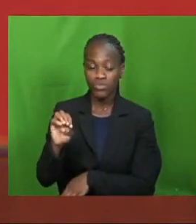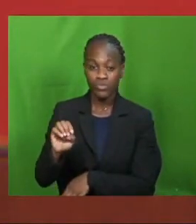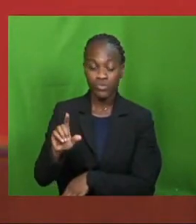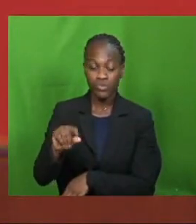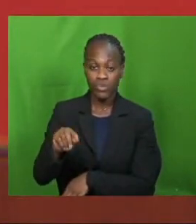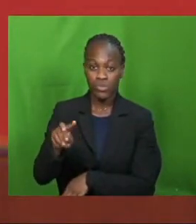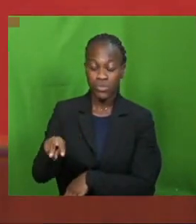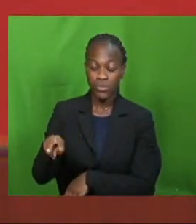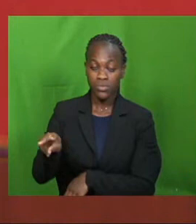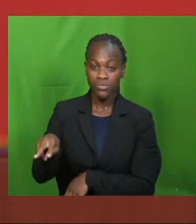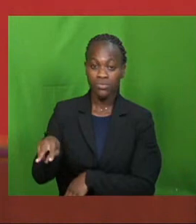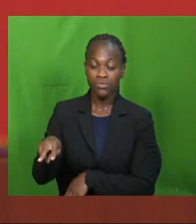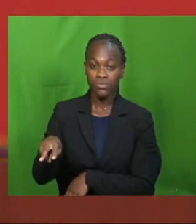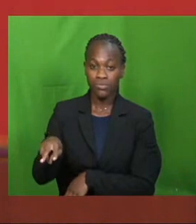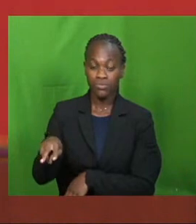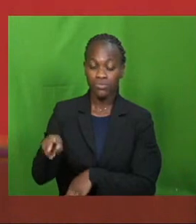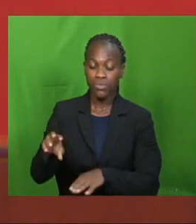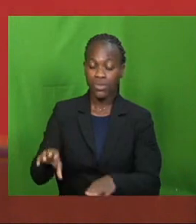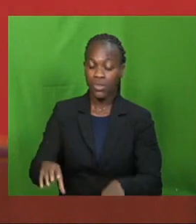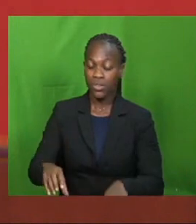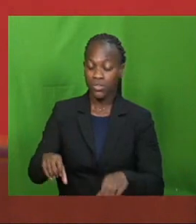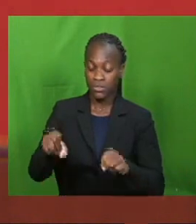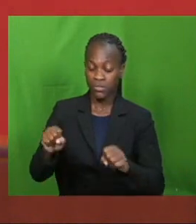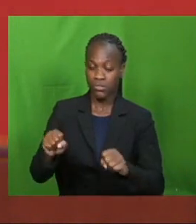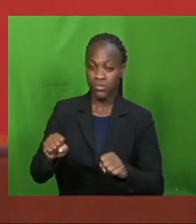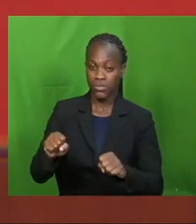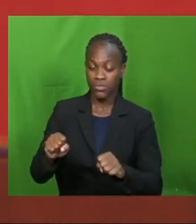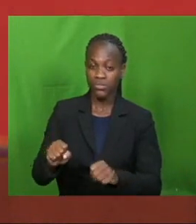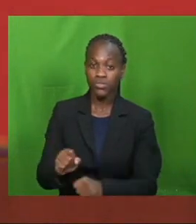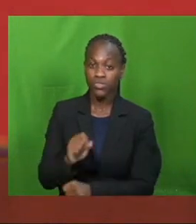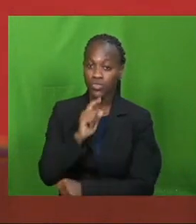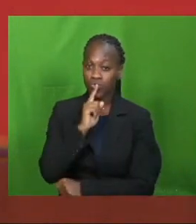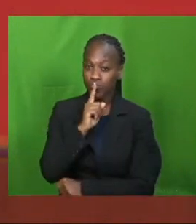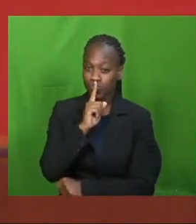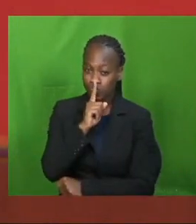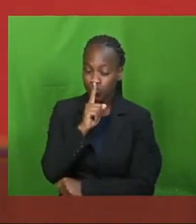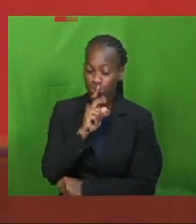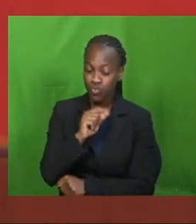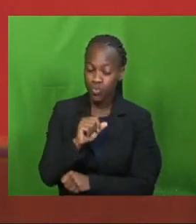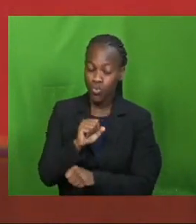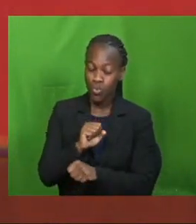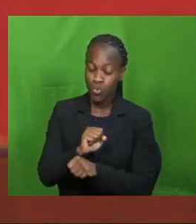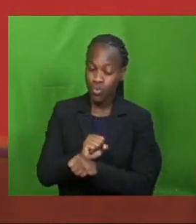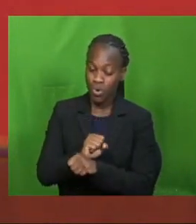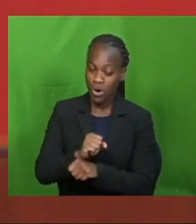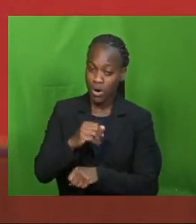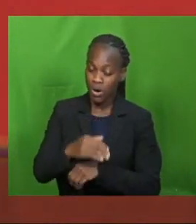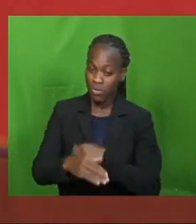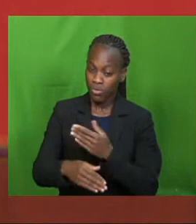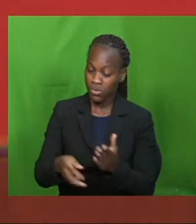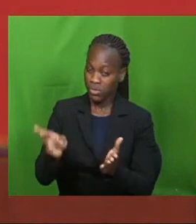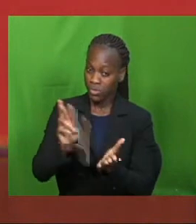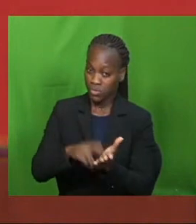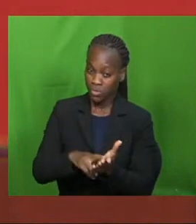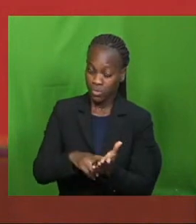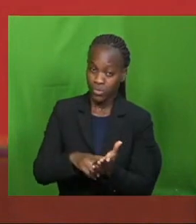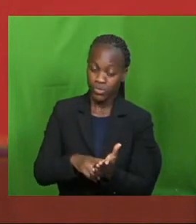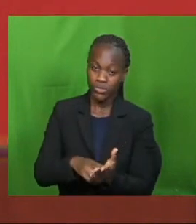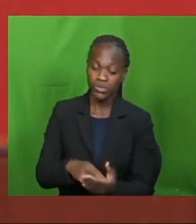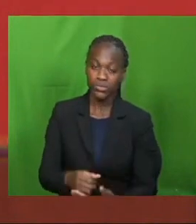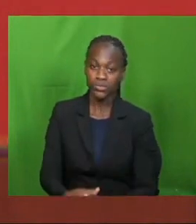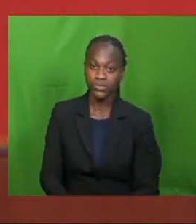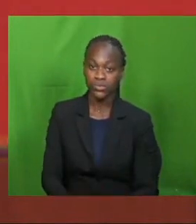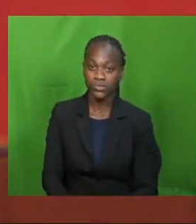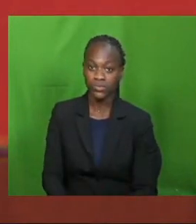2022 is hereby adopted as a true record of proceedings.